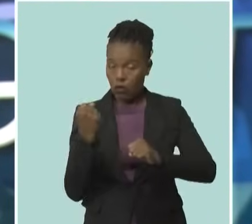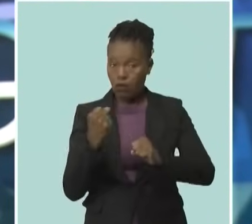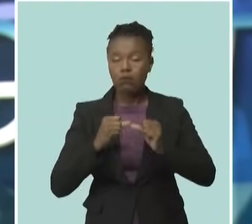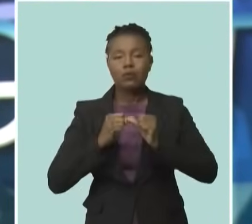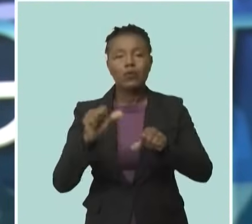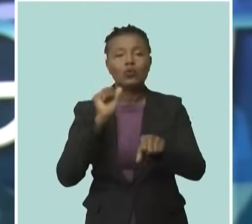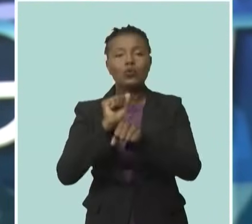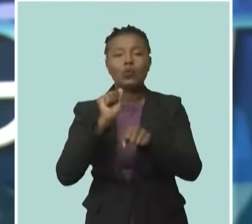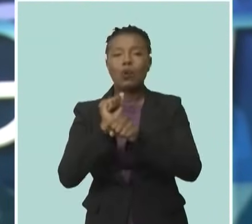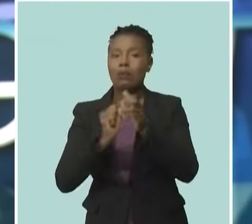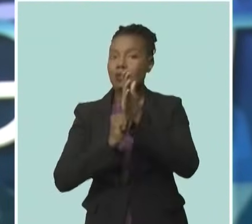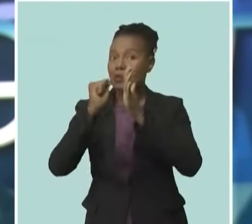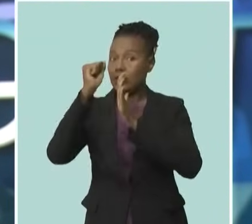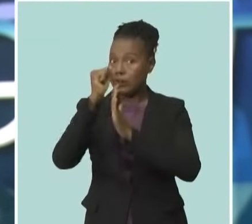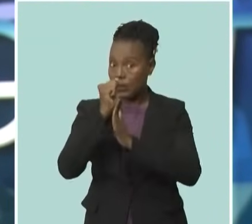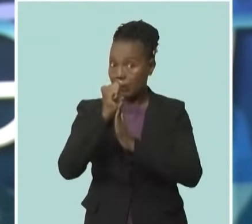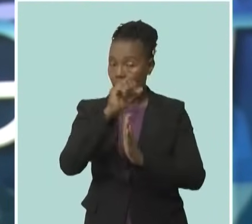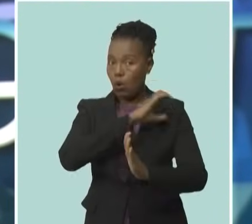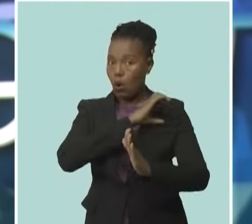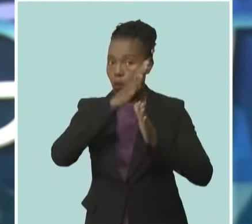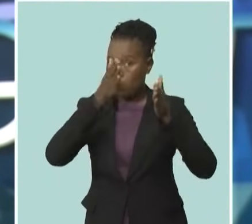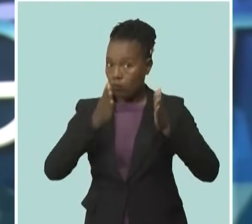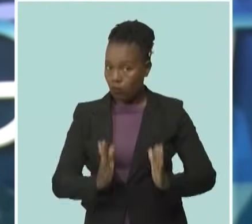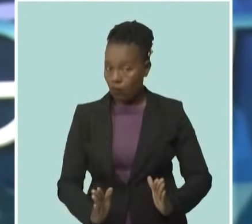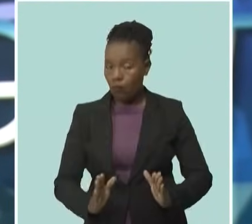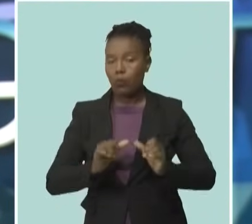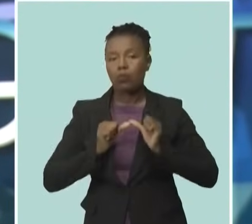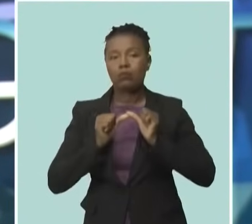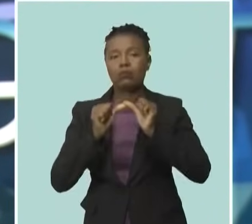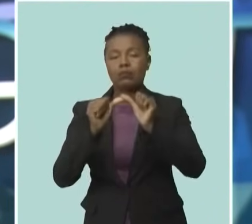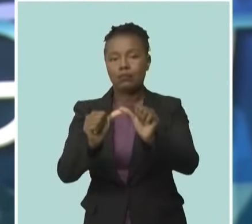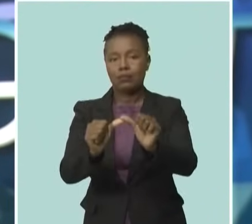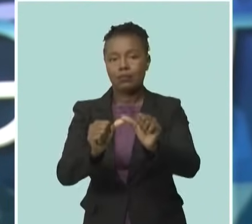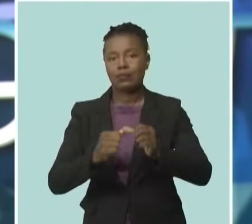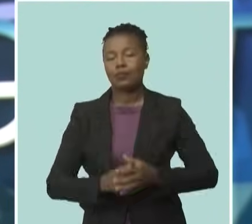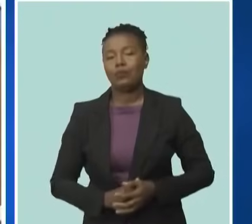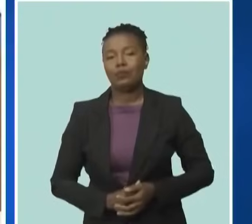standards of their law enforcement agency. Rachel Agard tells us more.